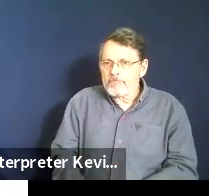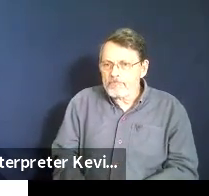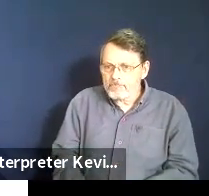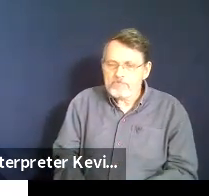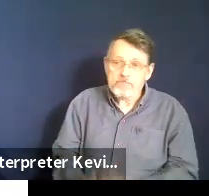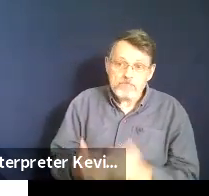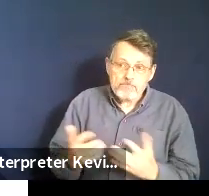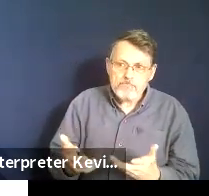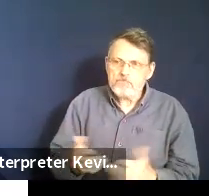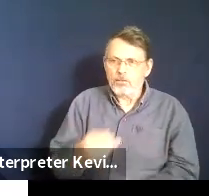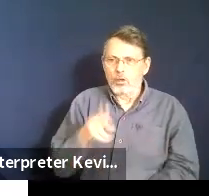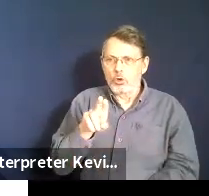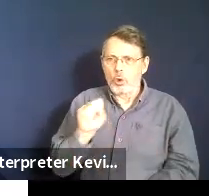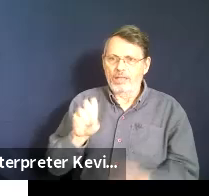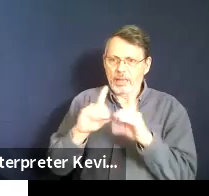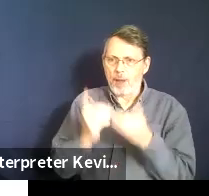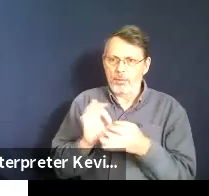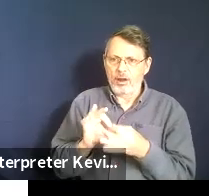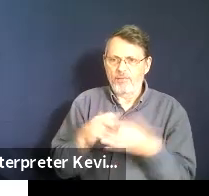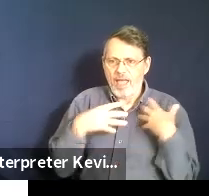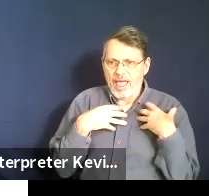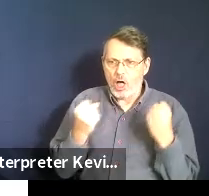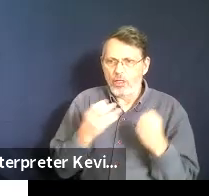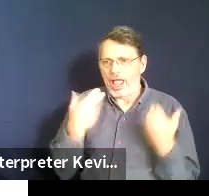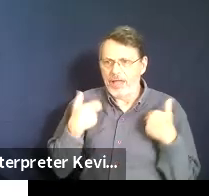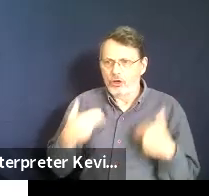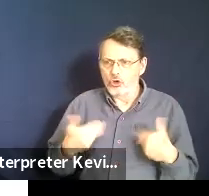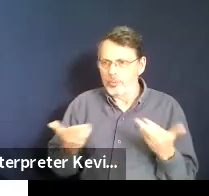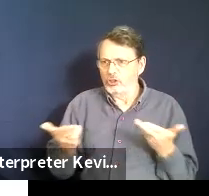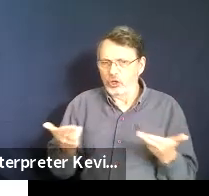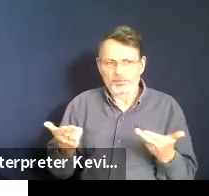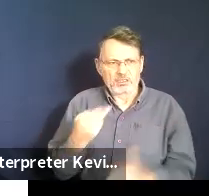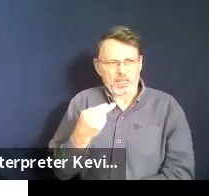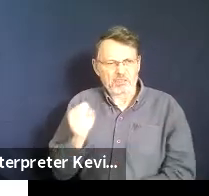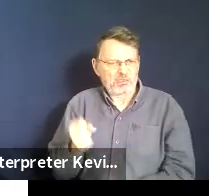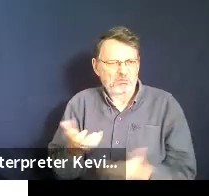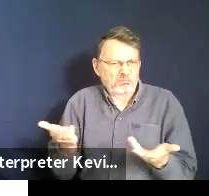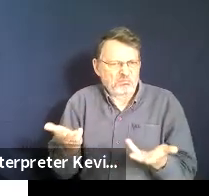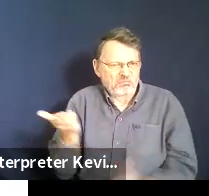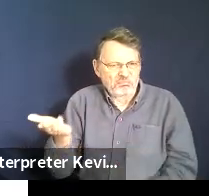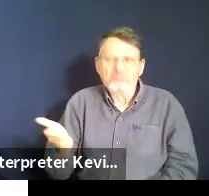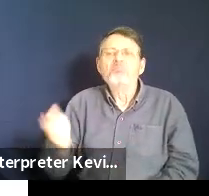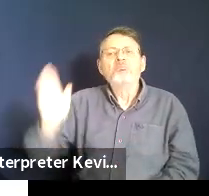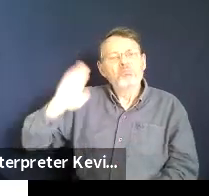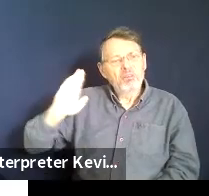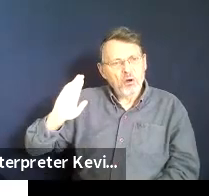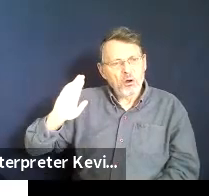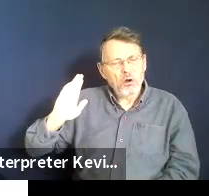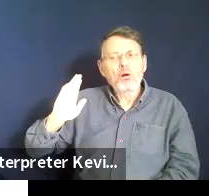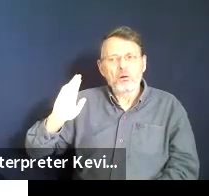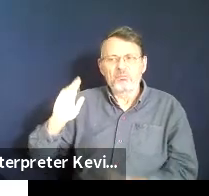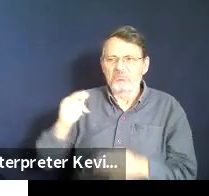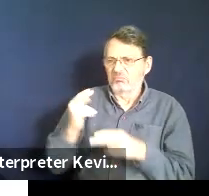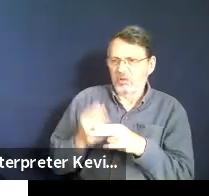So what is the U.S. Department of Health and Human Services, HHS? Formerly, it was the